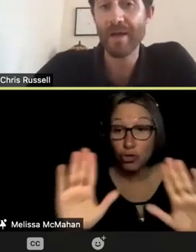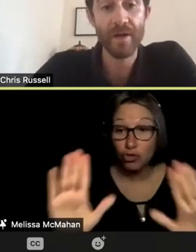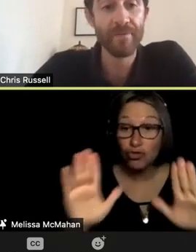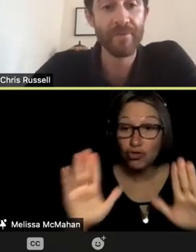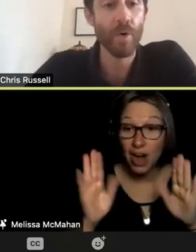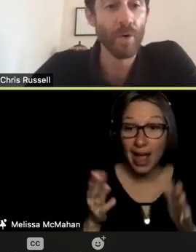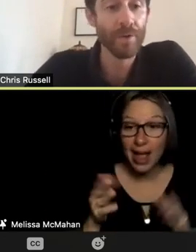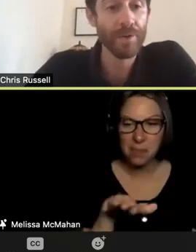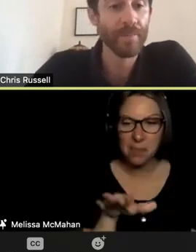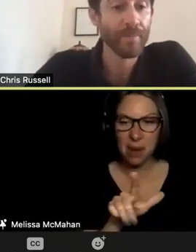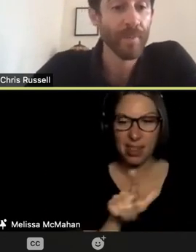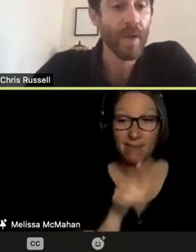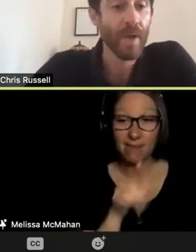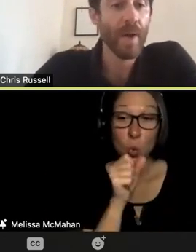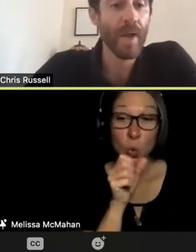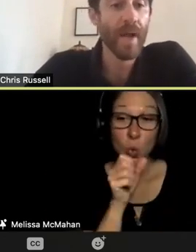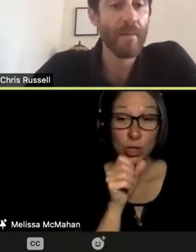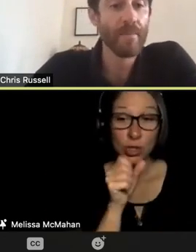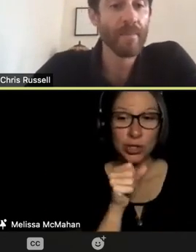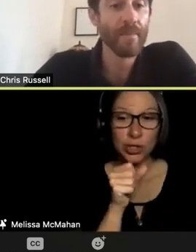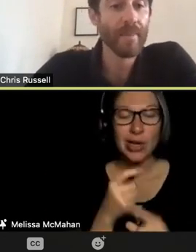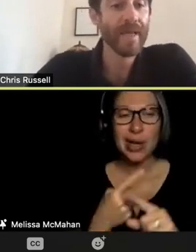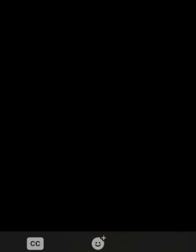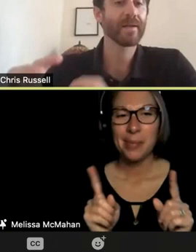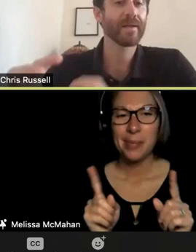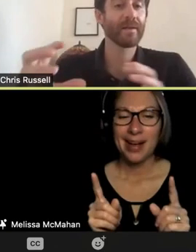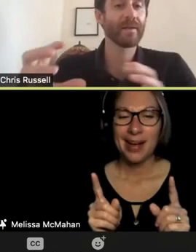on the bottom left there for orange, but